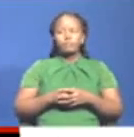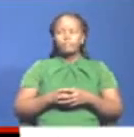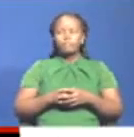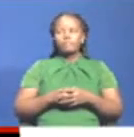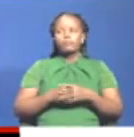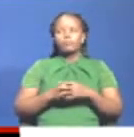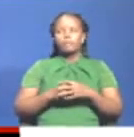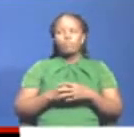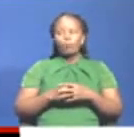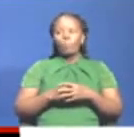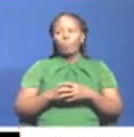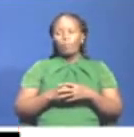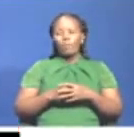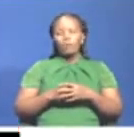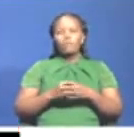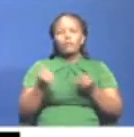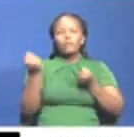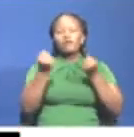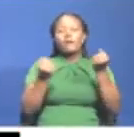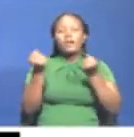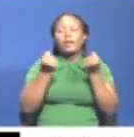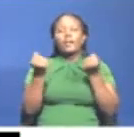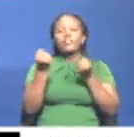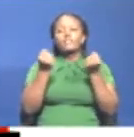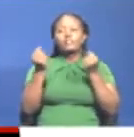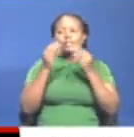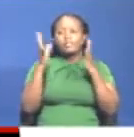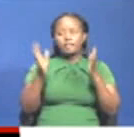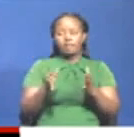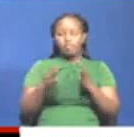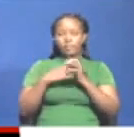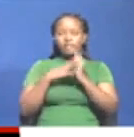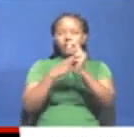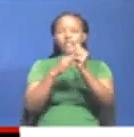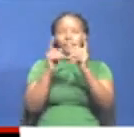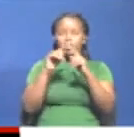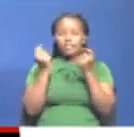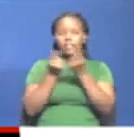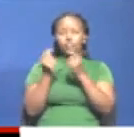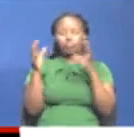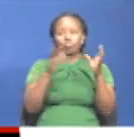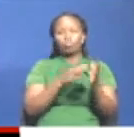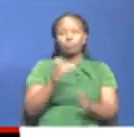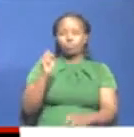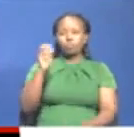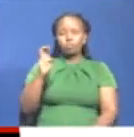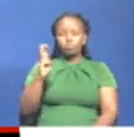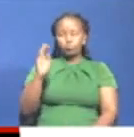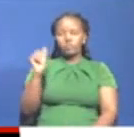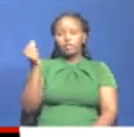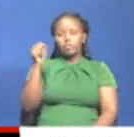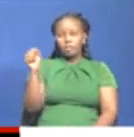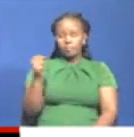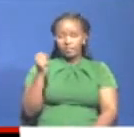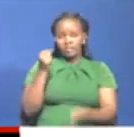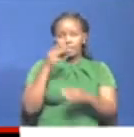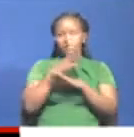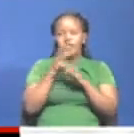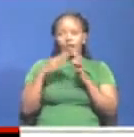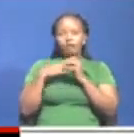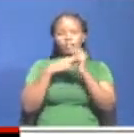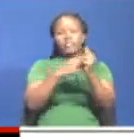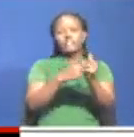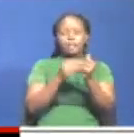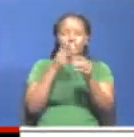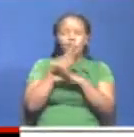Finnish rally driver Kalle Rovanperä capitalized on teammate Sébastien Ogier's late misfortune to lead after Safari